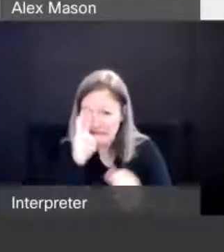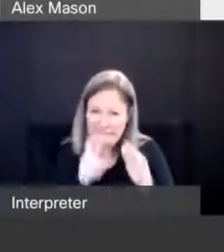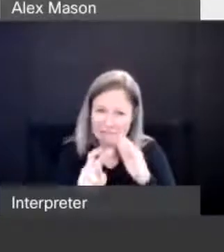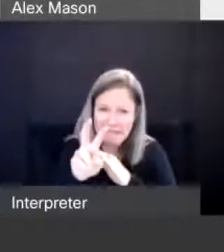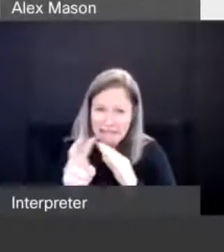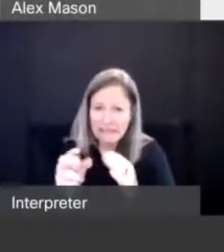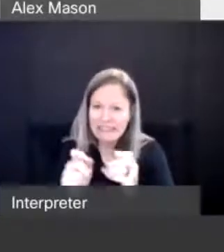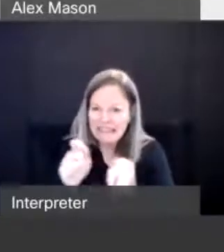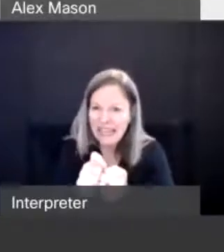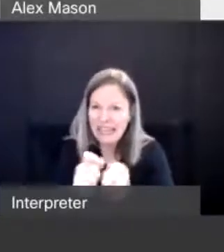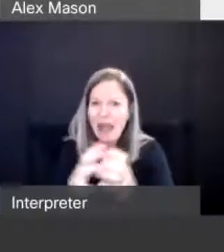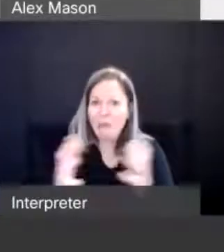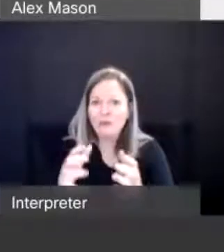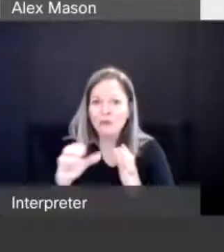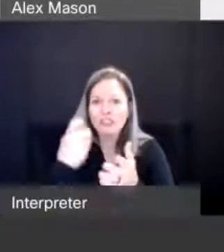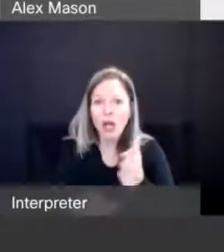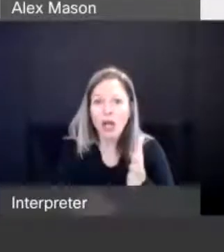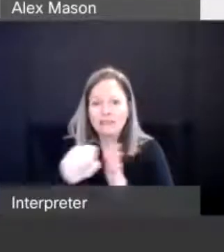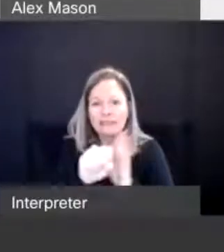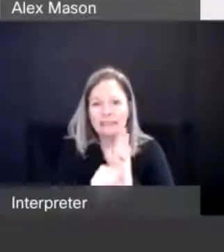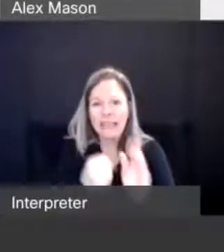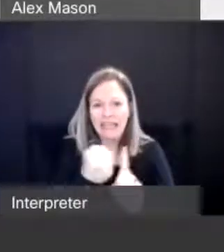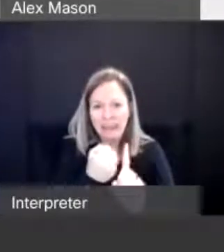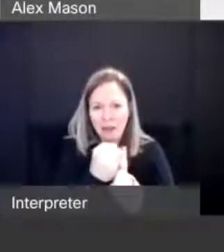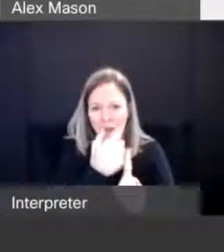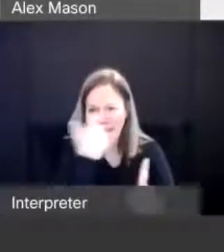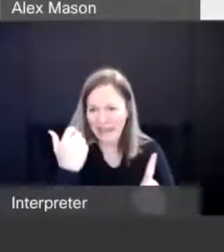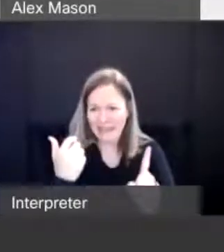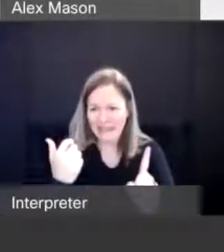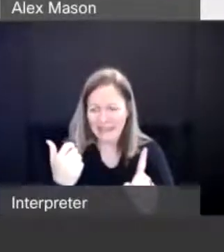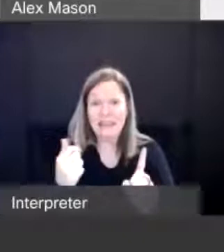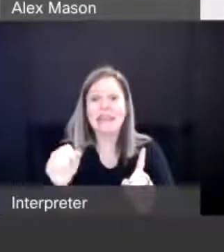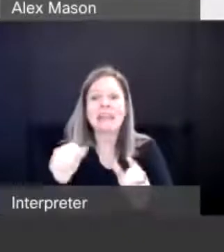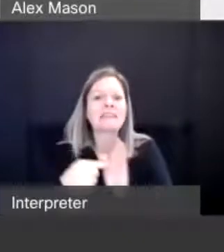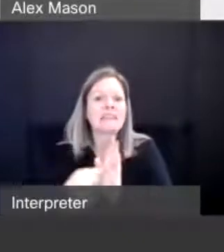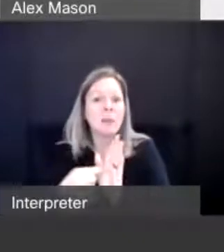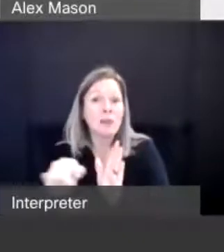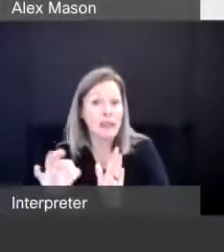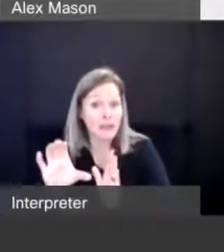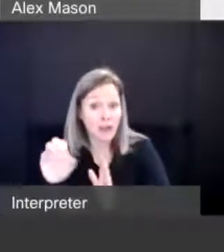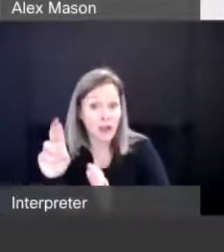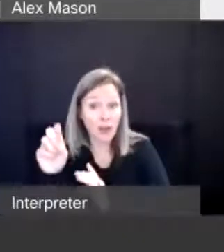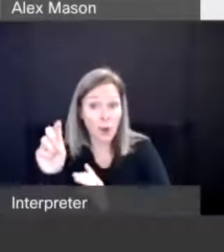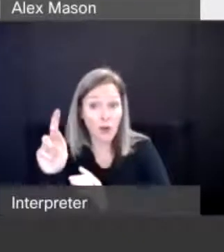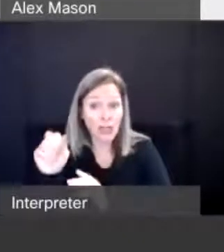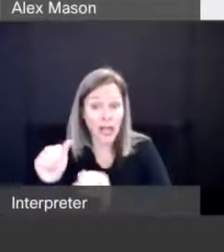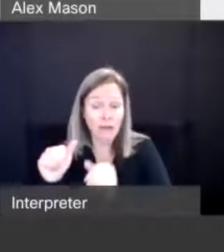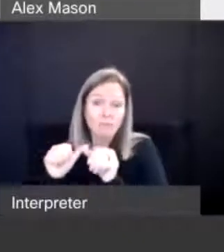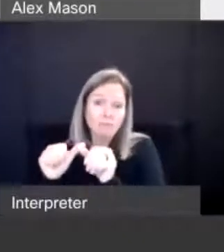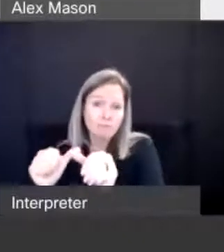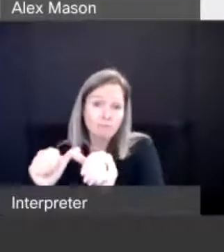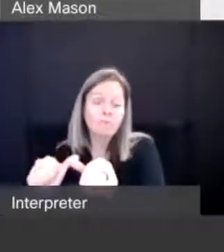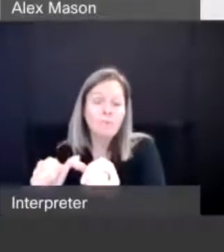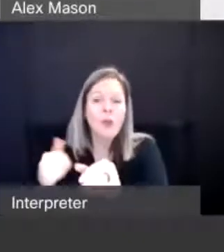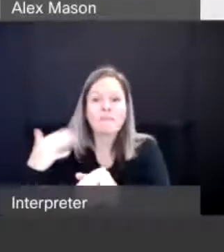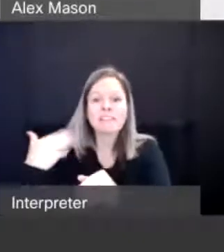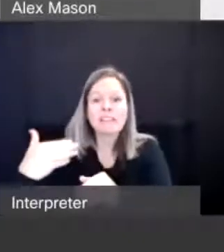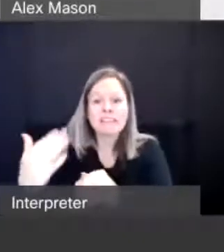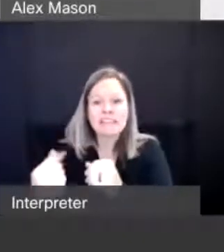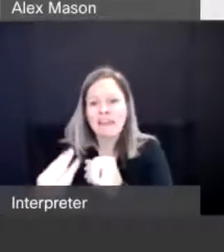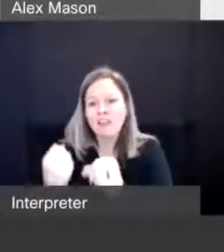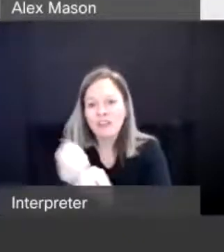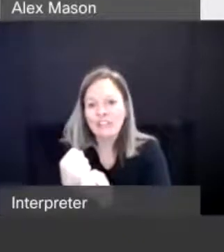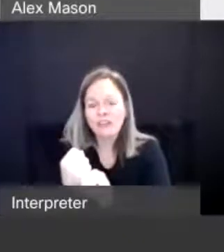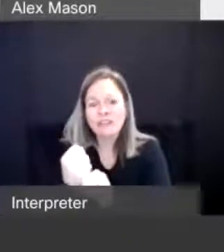state, because as, for instance, if Concordia would go on, there, over the next several years, there's going to be school districts that come